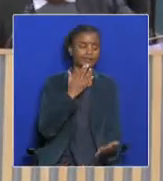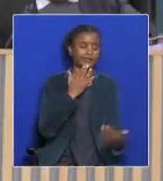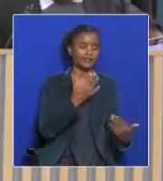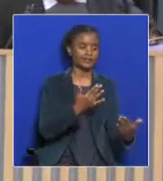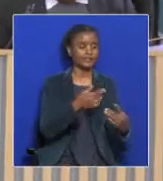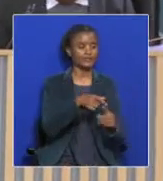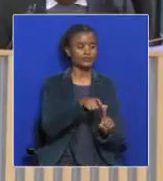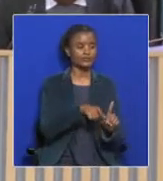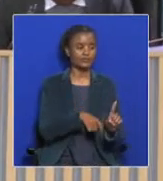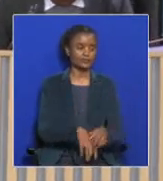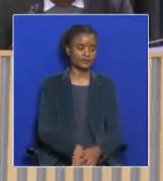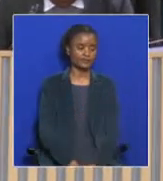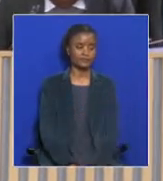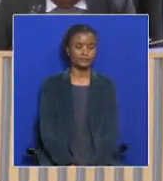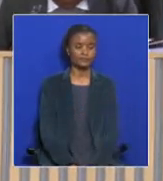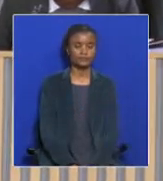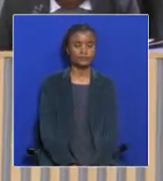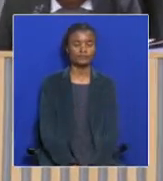Before